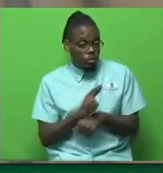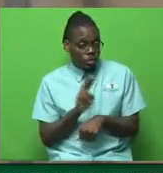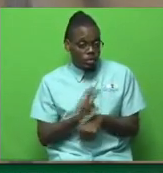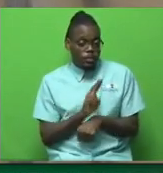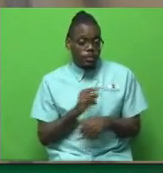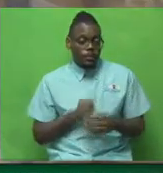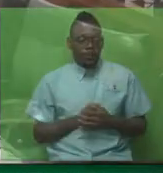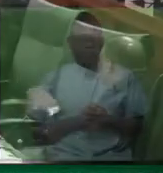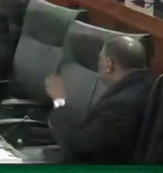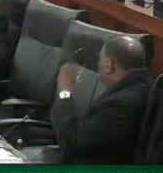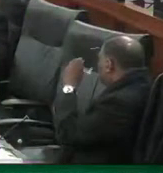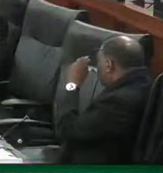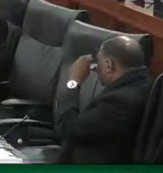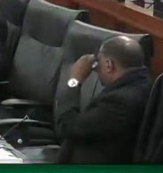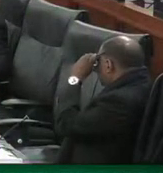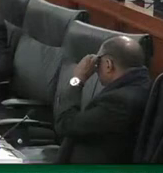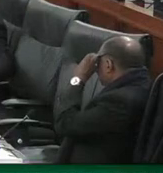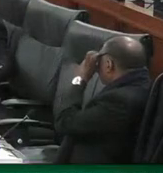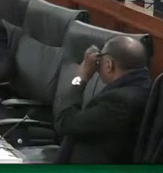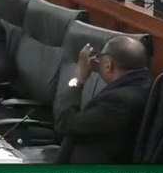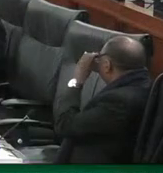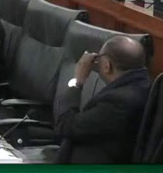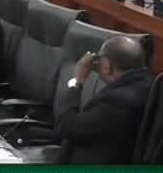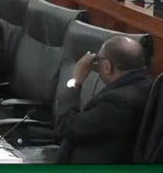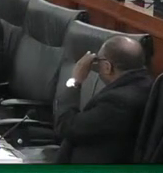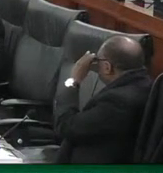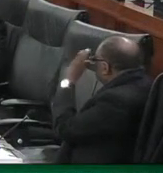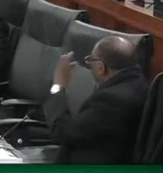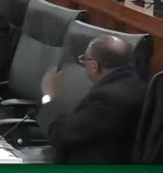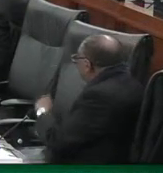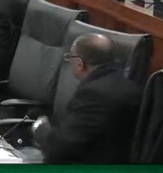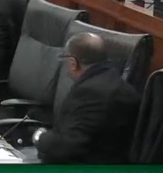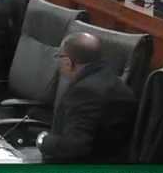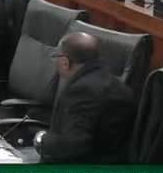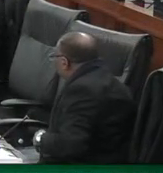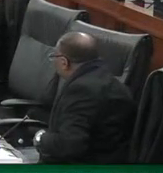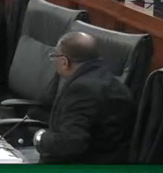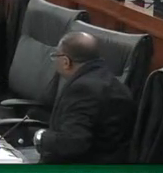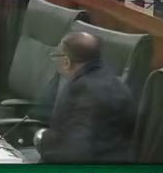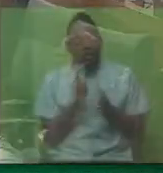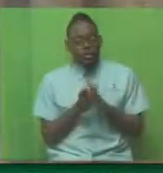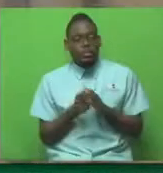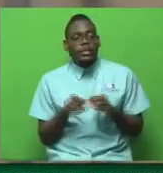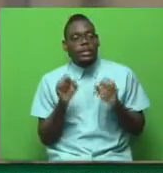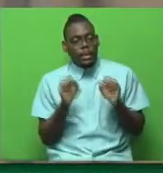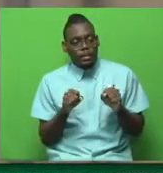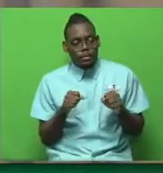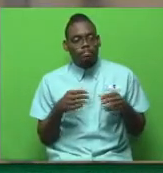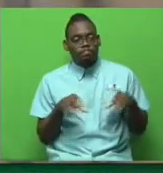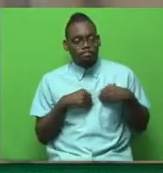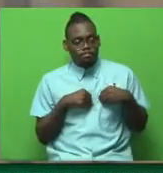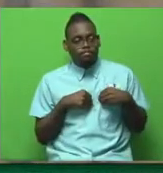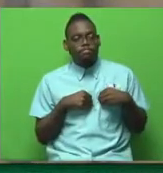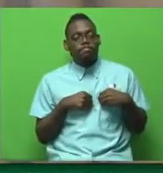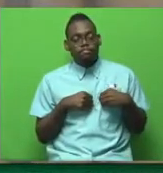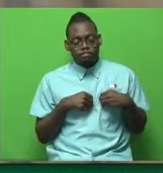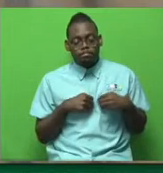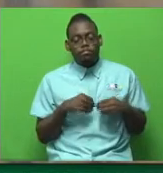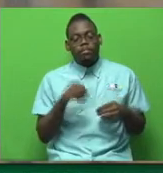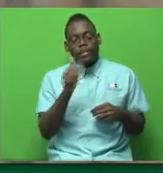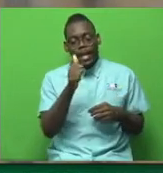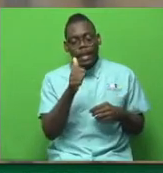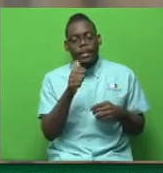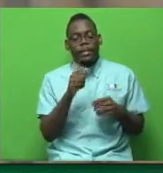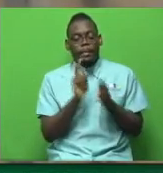speaking time you have two more minutes you have an additional 10 do you get your feel yourself I will thank you Mr Deputy speaker thank